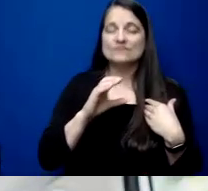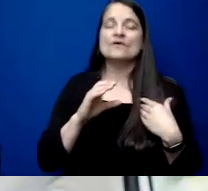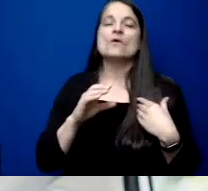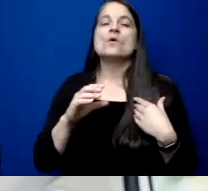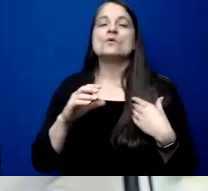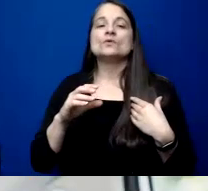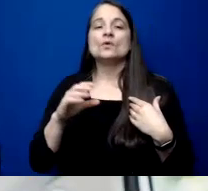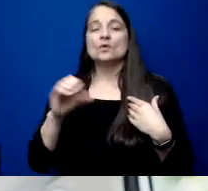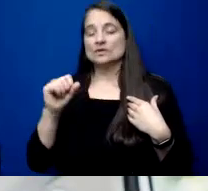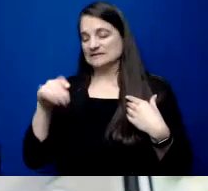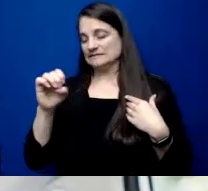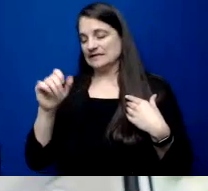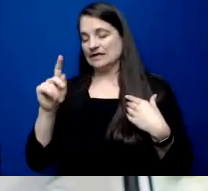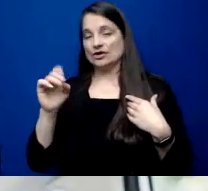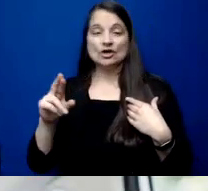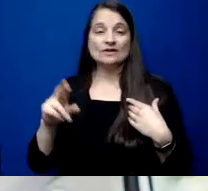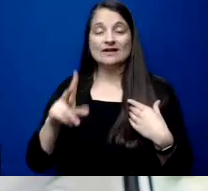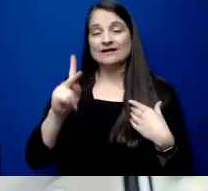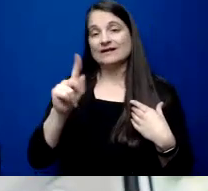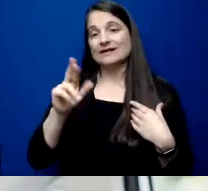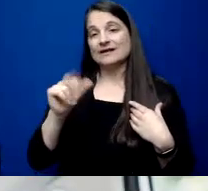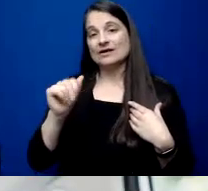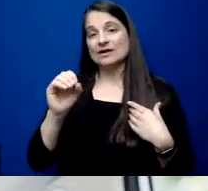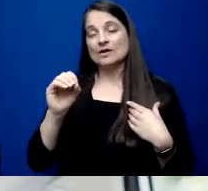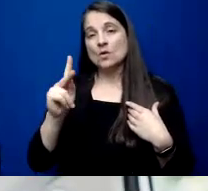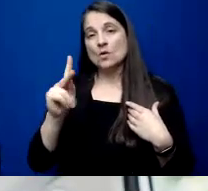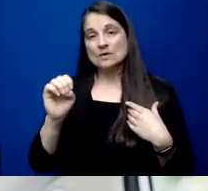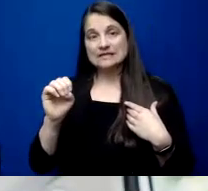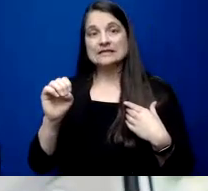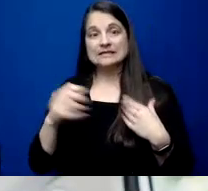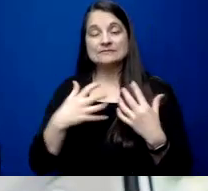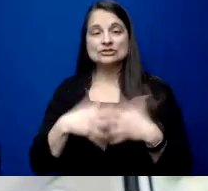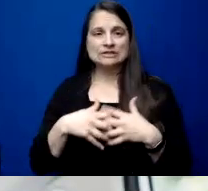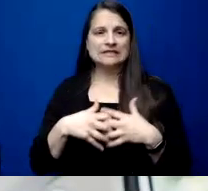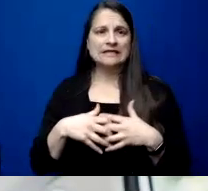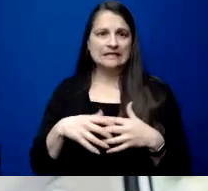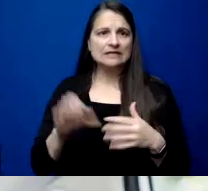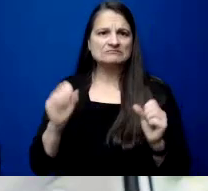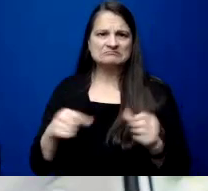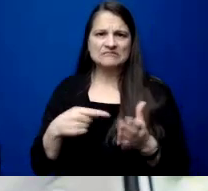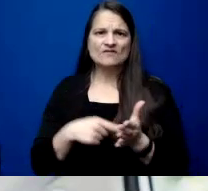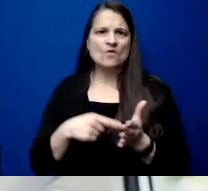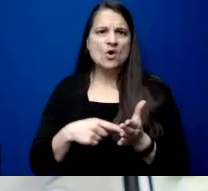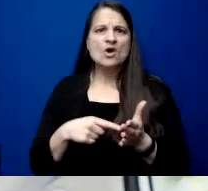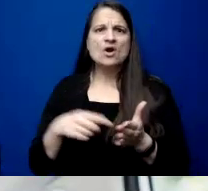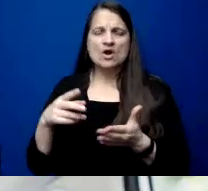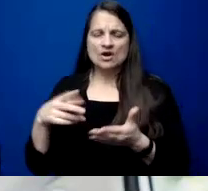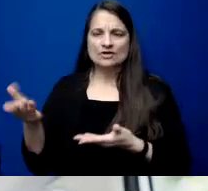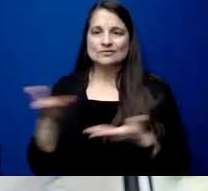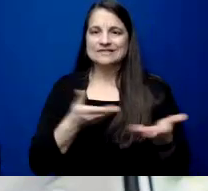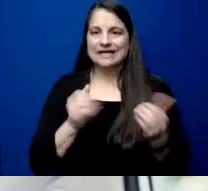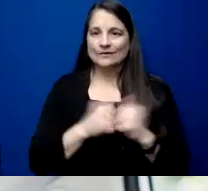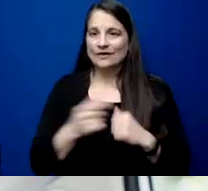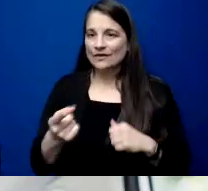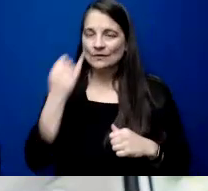sets. Things like a karaoke machine is a really great affordable option, and it's portable, so it's easy to take places if